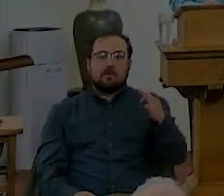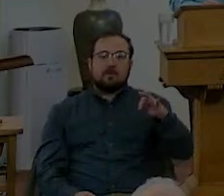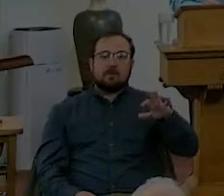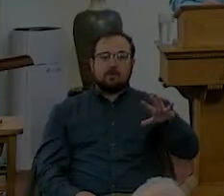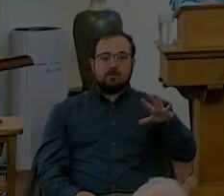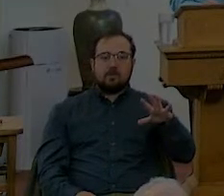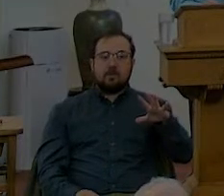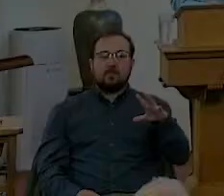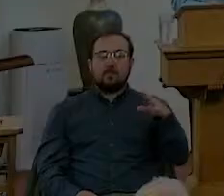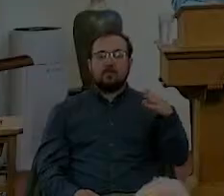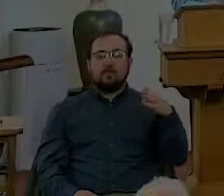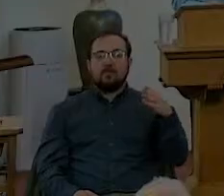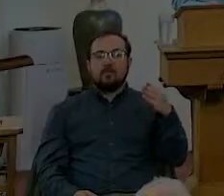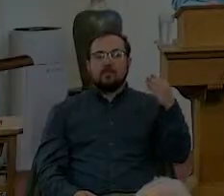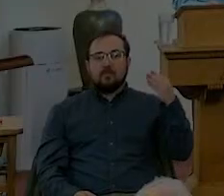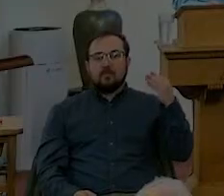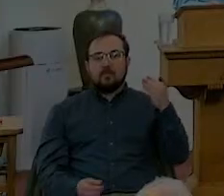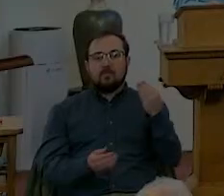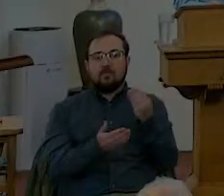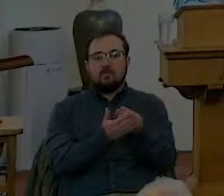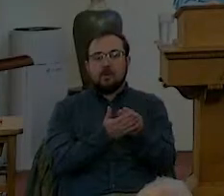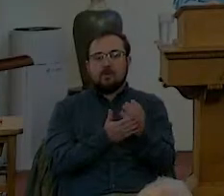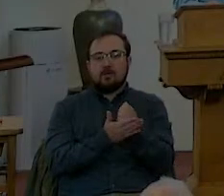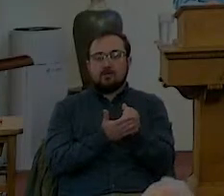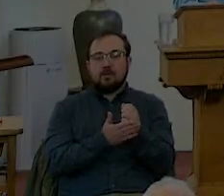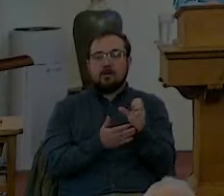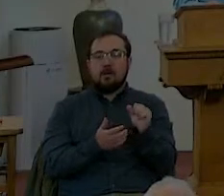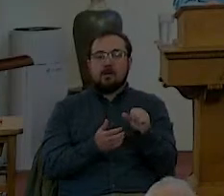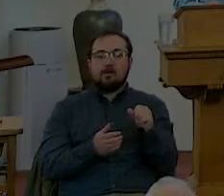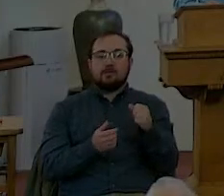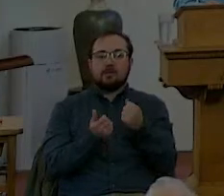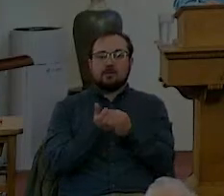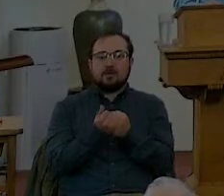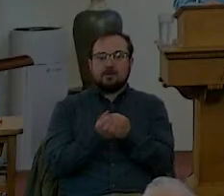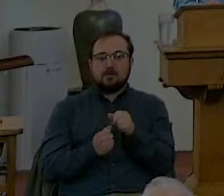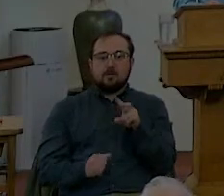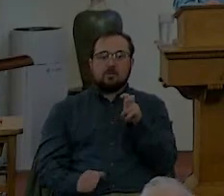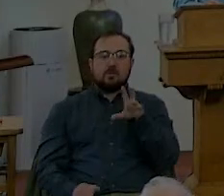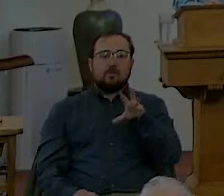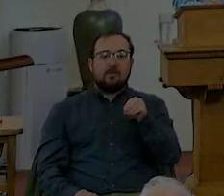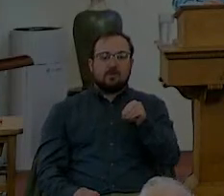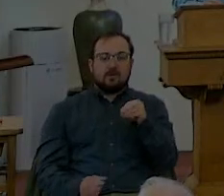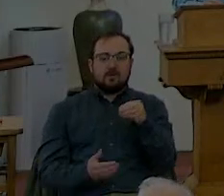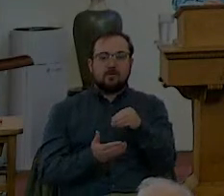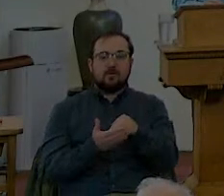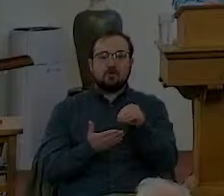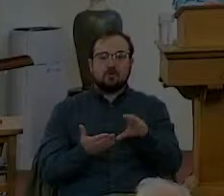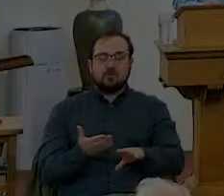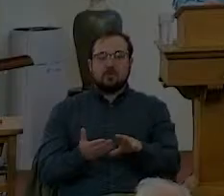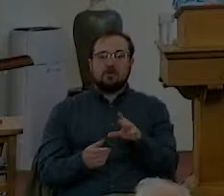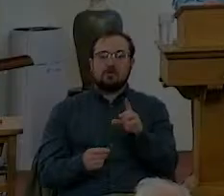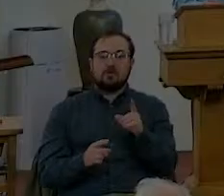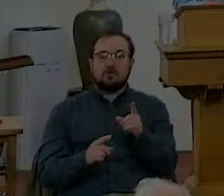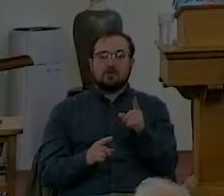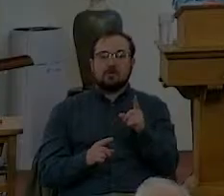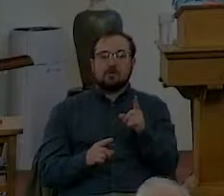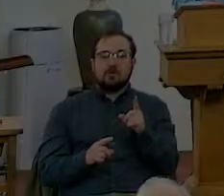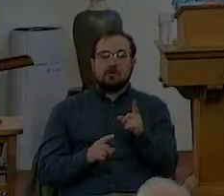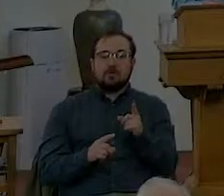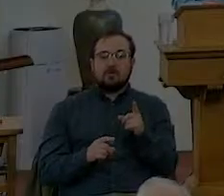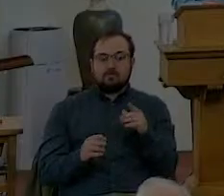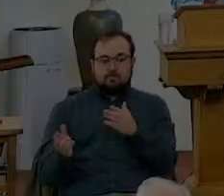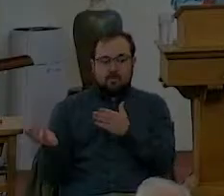has assisted more than 250 students who have shown promise and resilience by overcoming